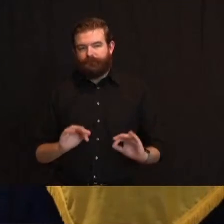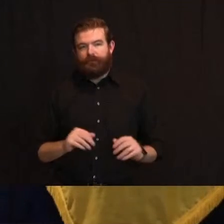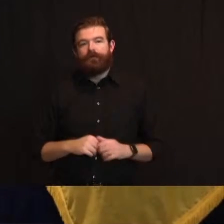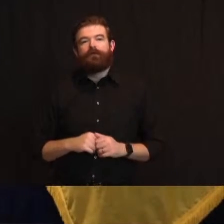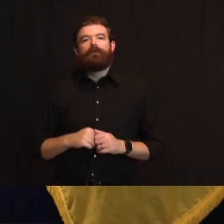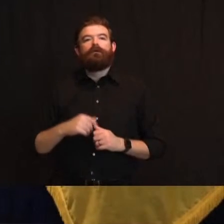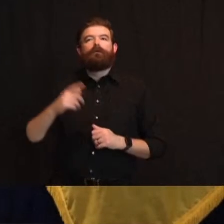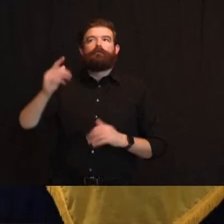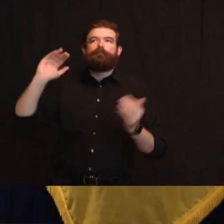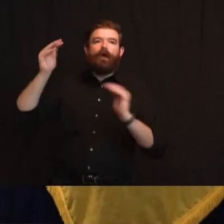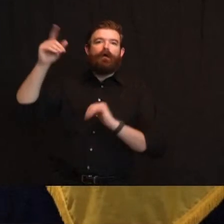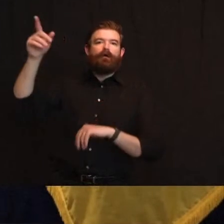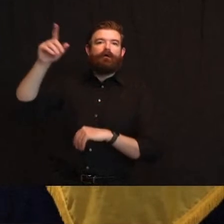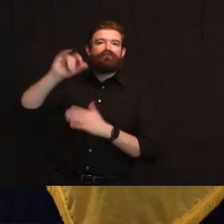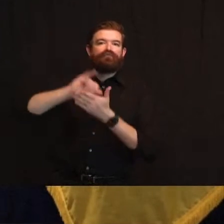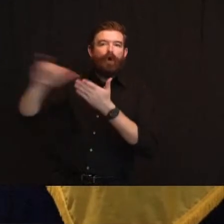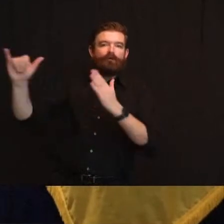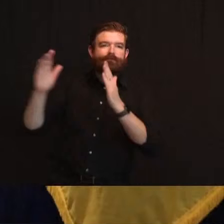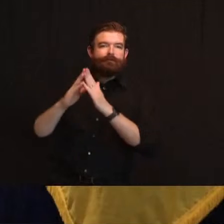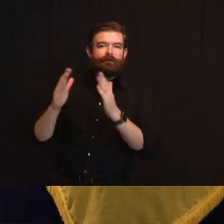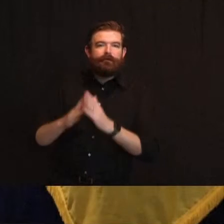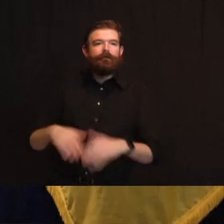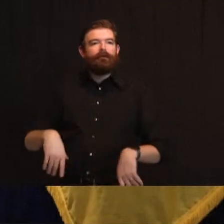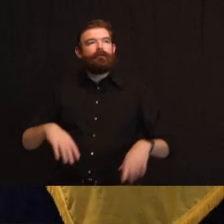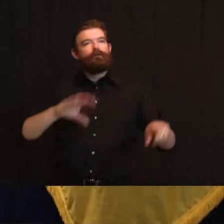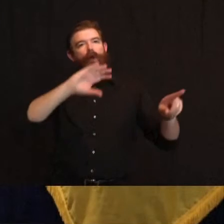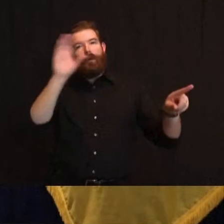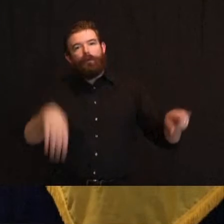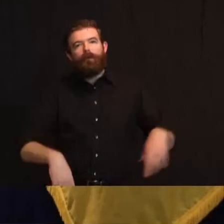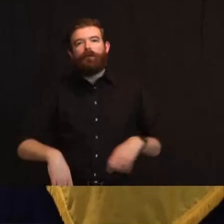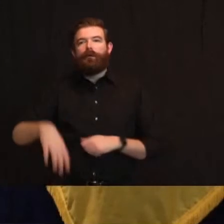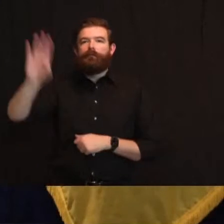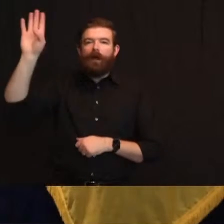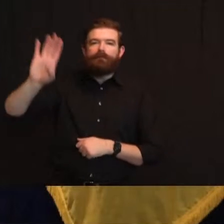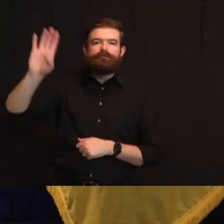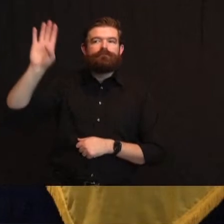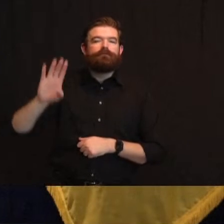Good afternoon. Hope you're doing well. Happy holidays. Likewise.